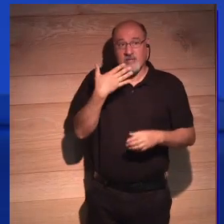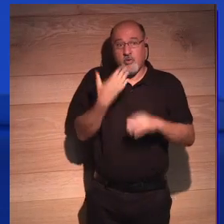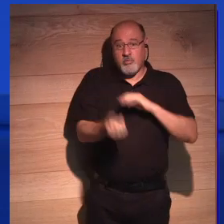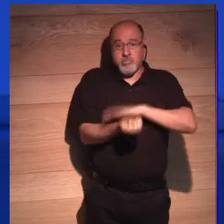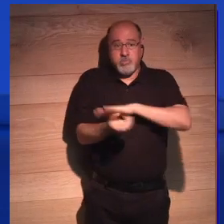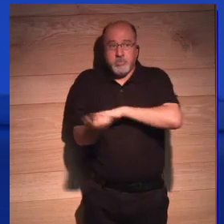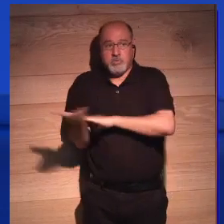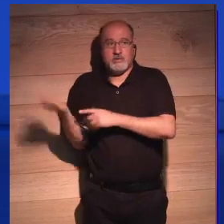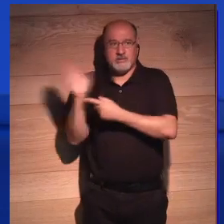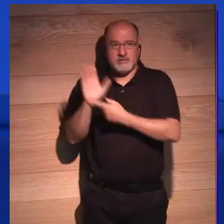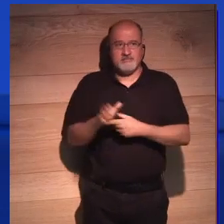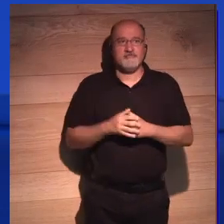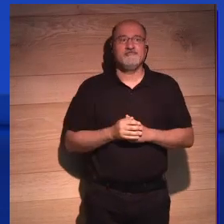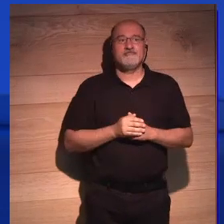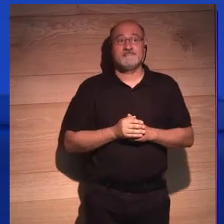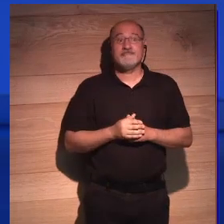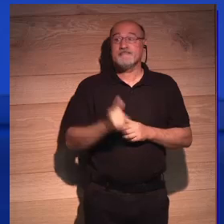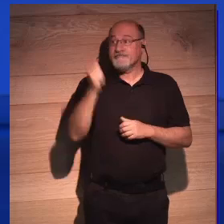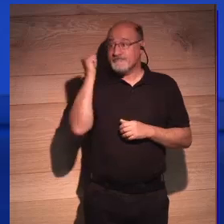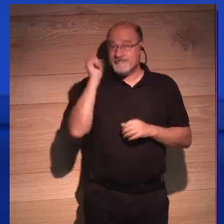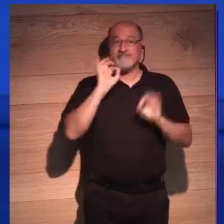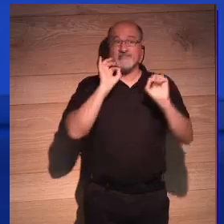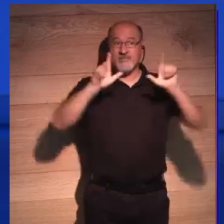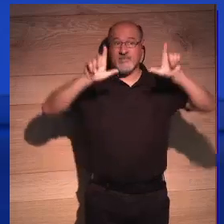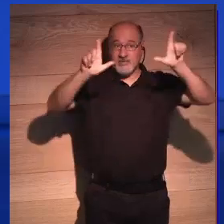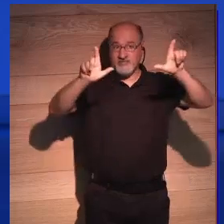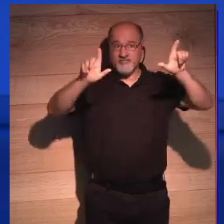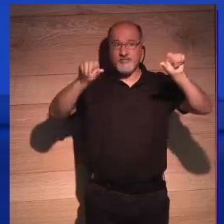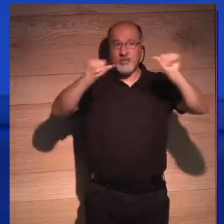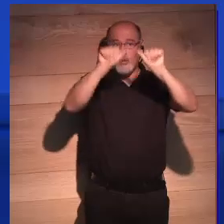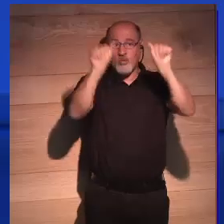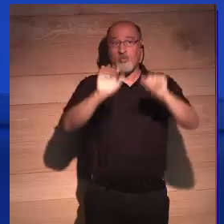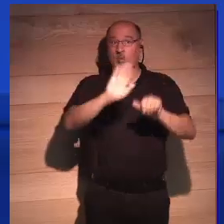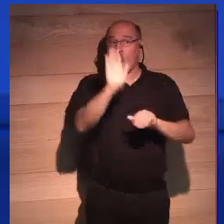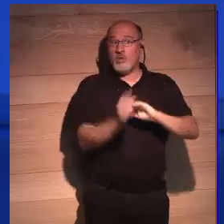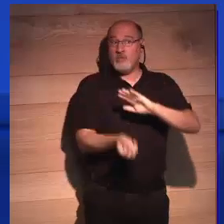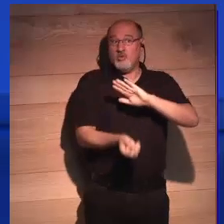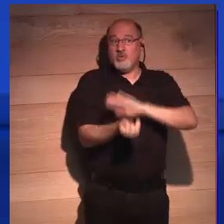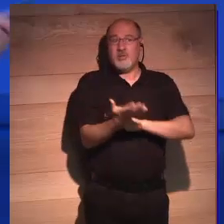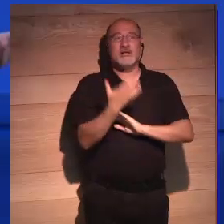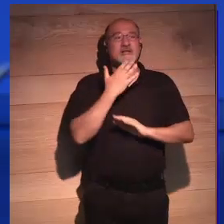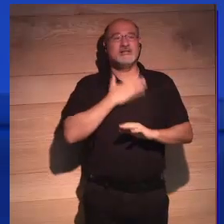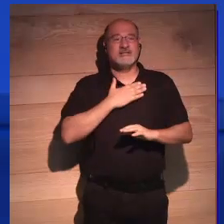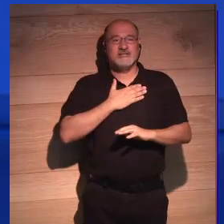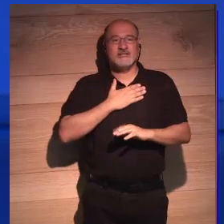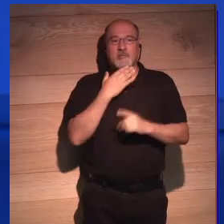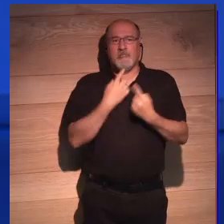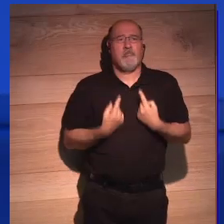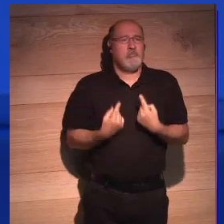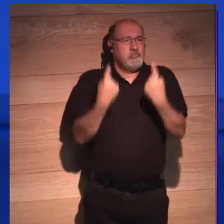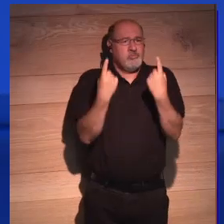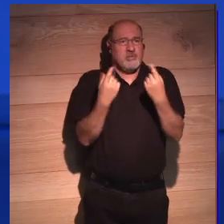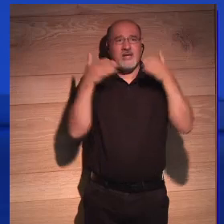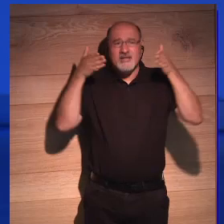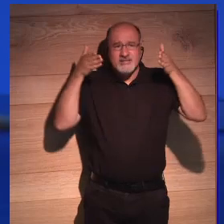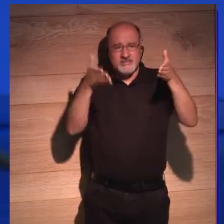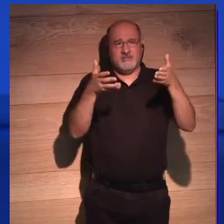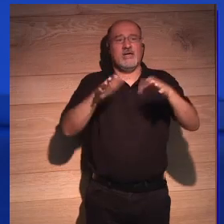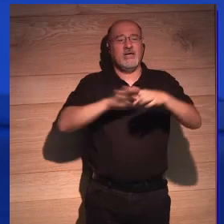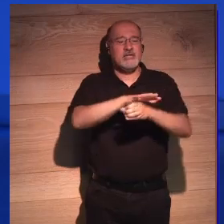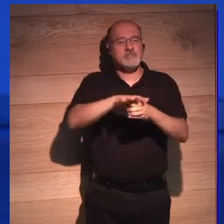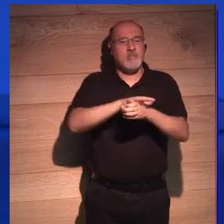This is our latest development, which I'm really proud and excited by. Back in April, a few months ago,